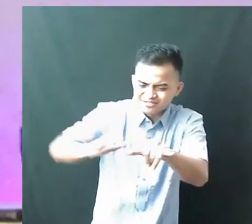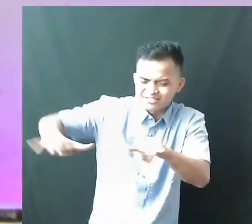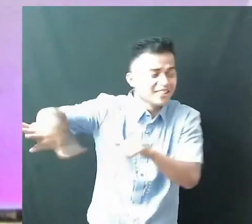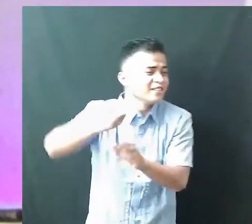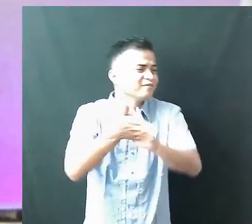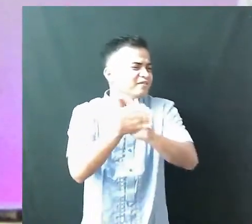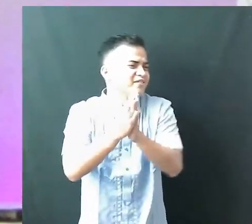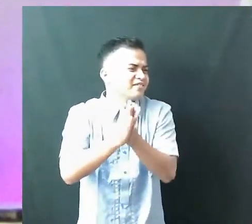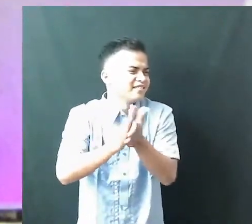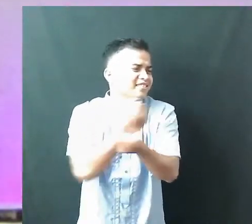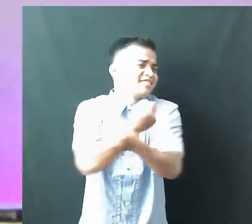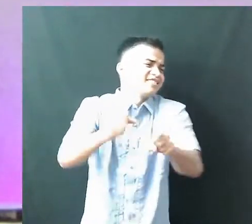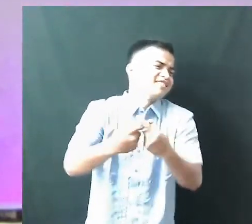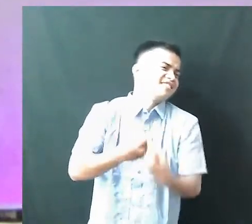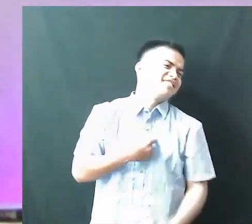Deliverer to me.